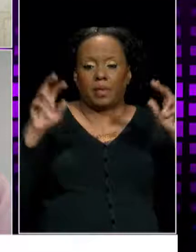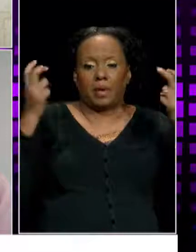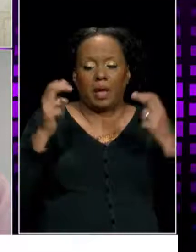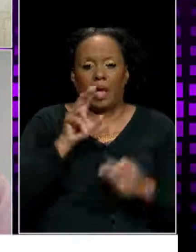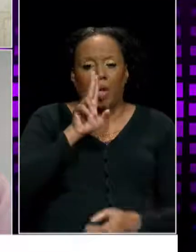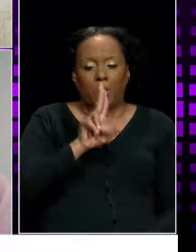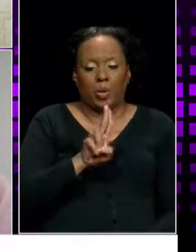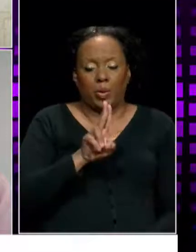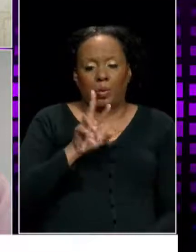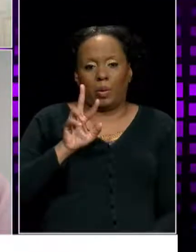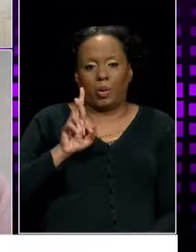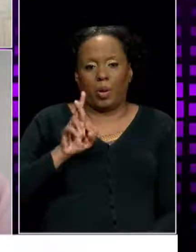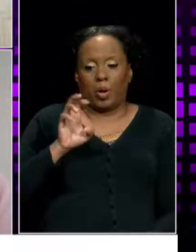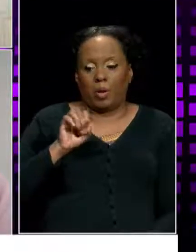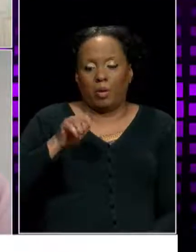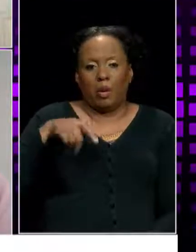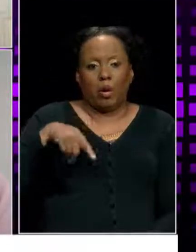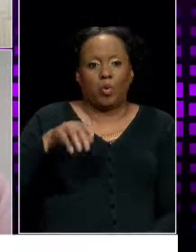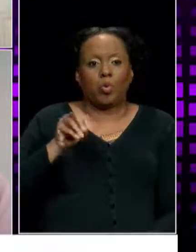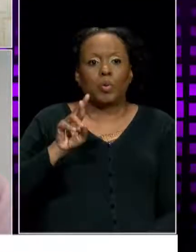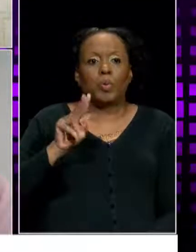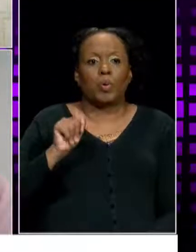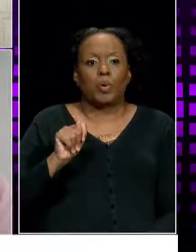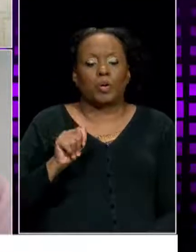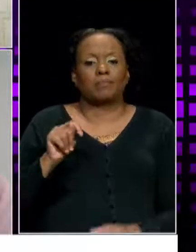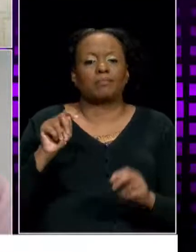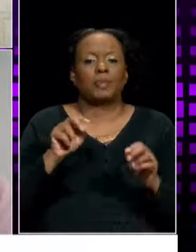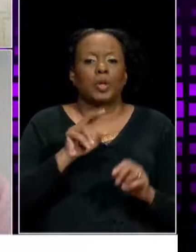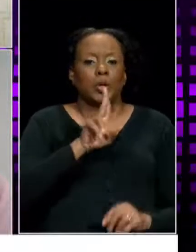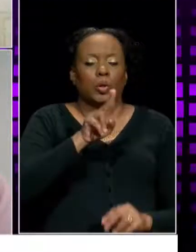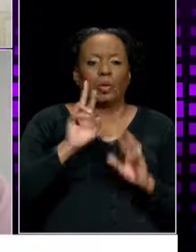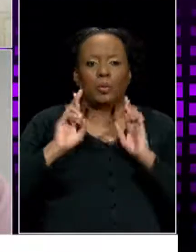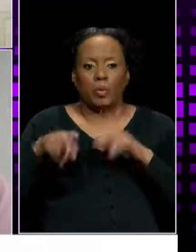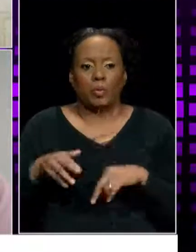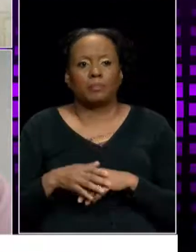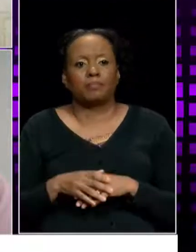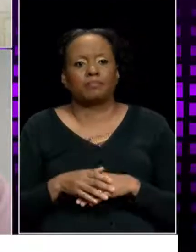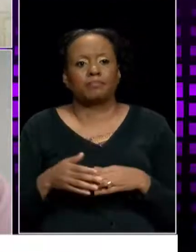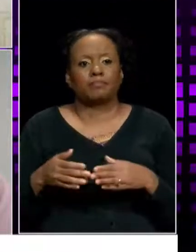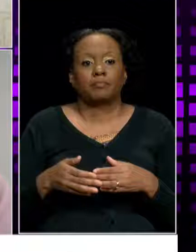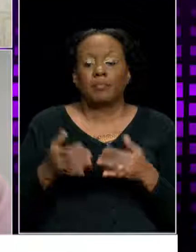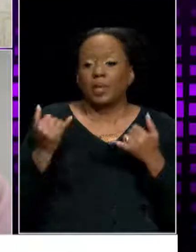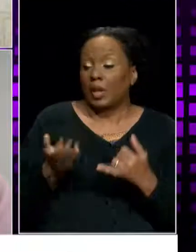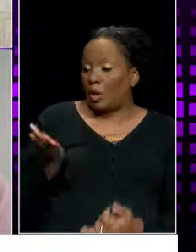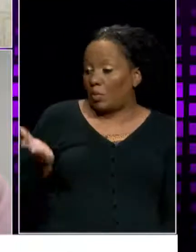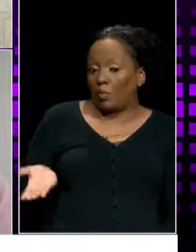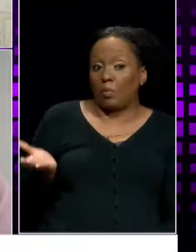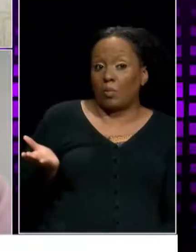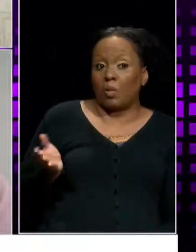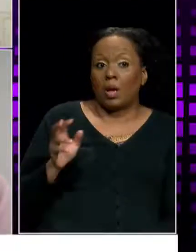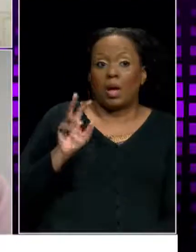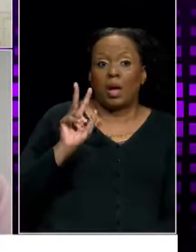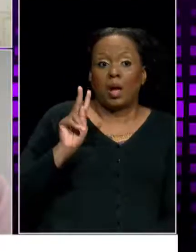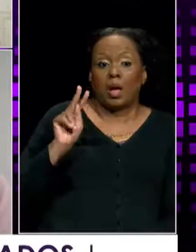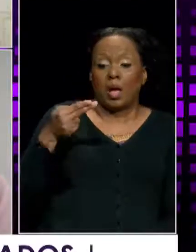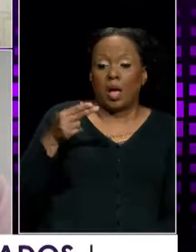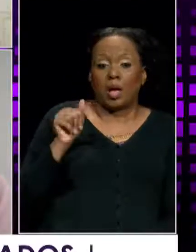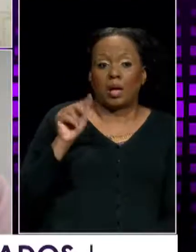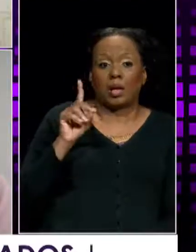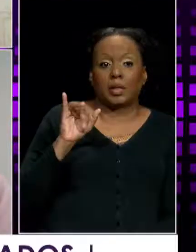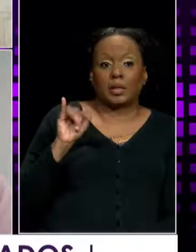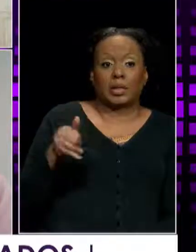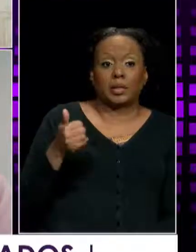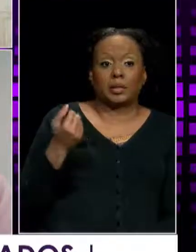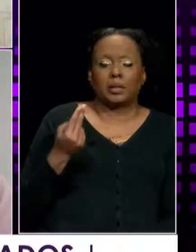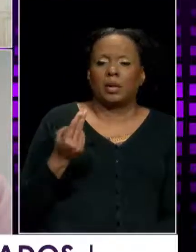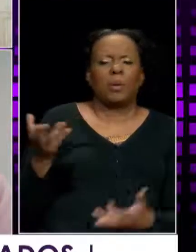that. And I'm going to introduce Khadija to just tell us a bit about You Report Barbados, what the organization does,